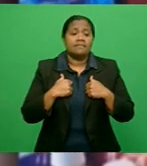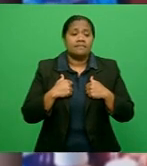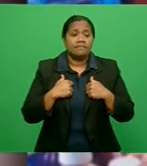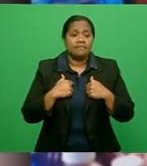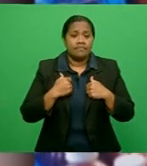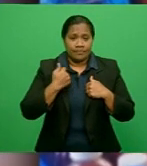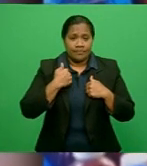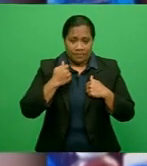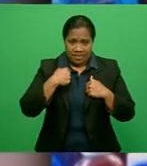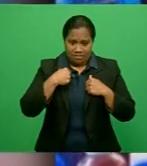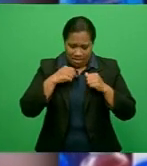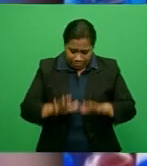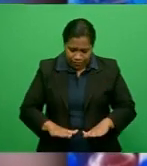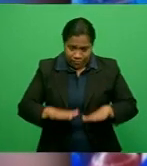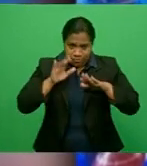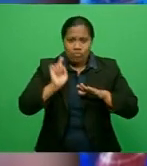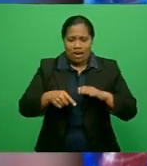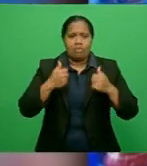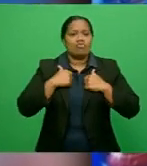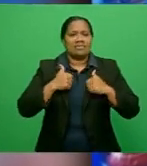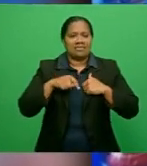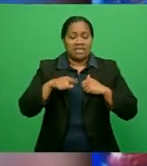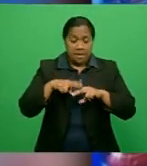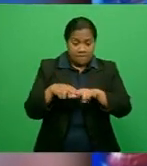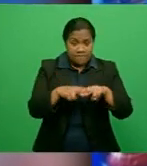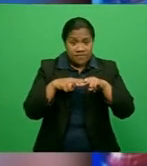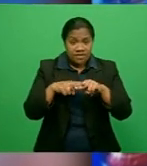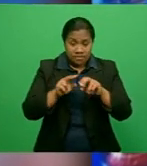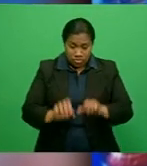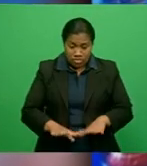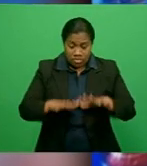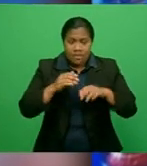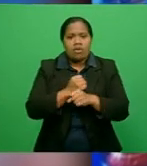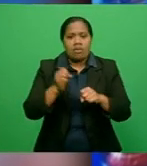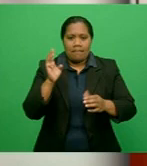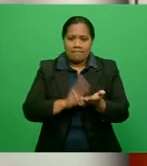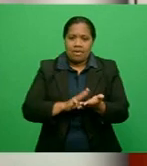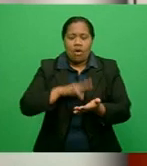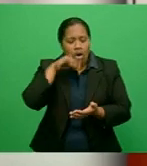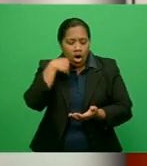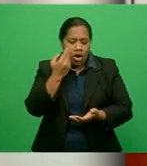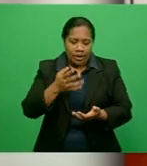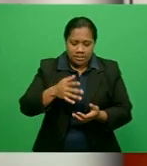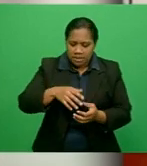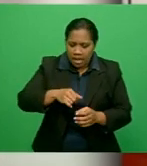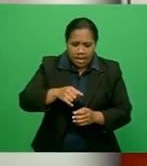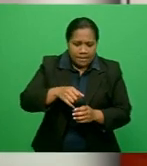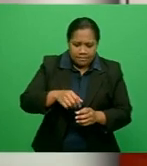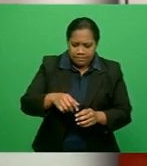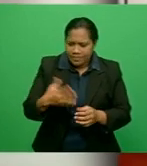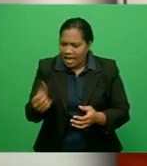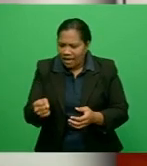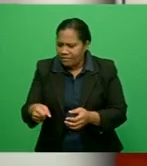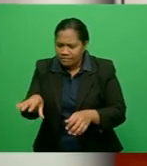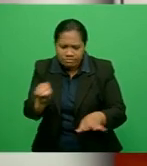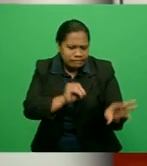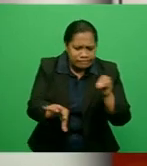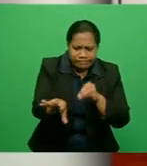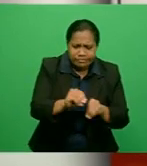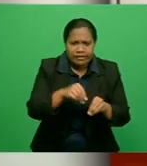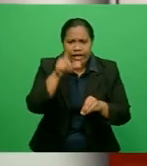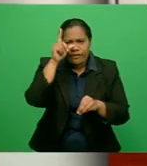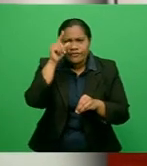brought up in. In Fiji, growing up, our grandmothers always mixing some sort of herbal medicine.